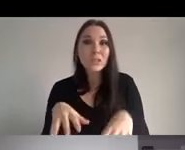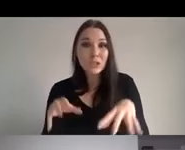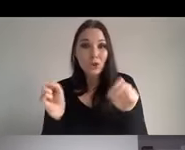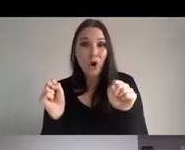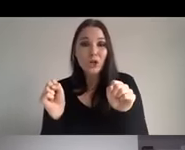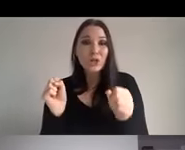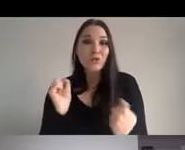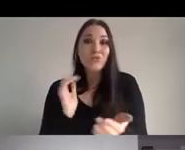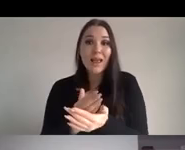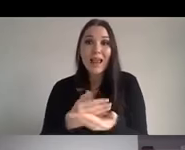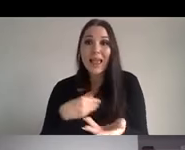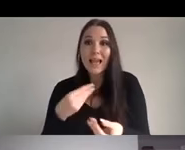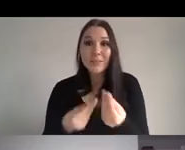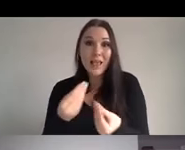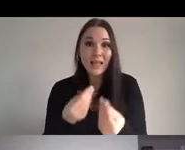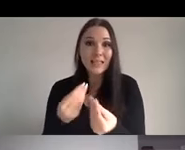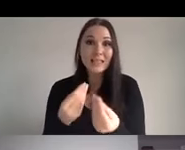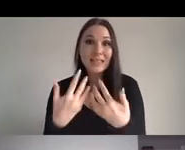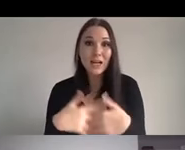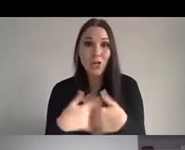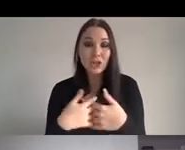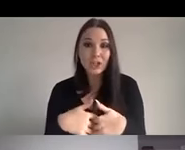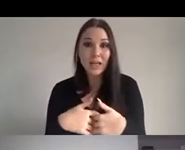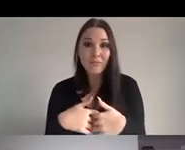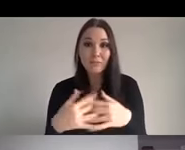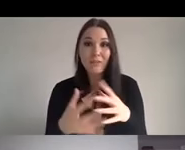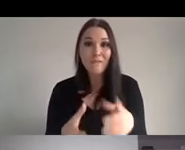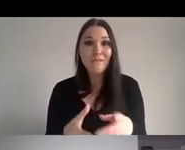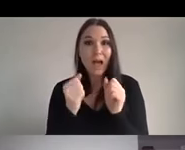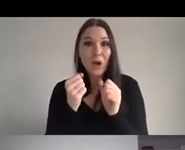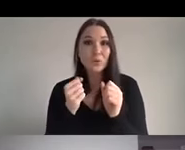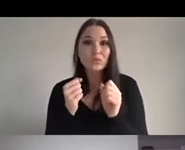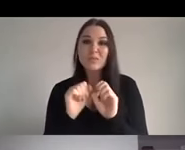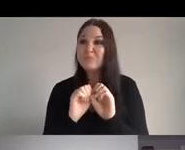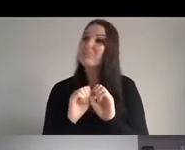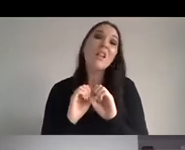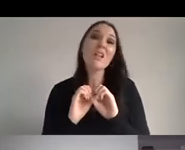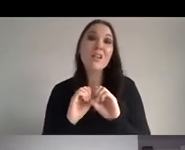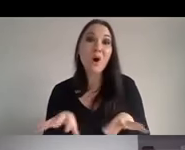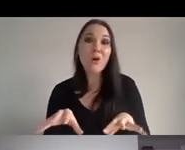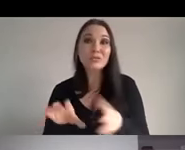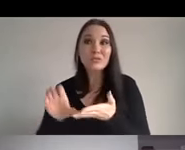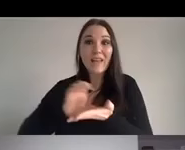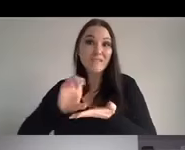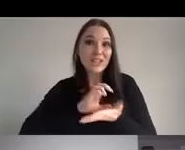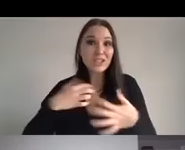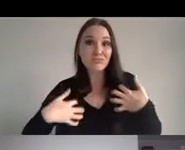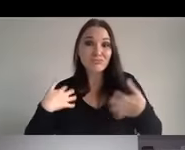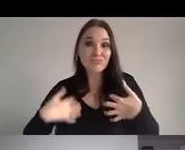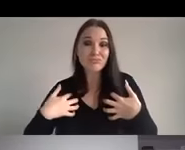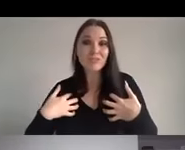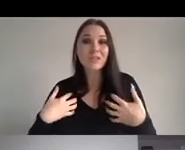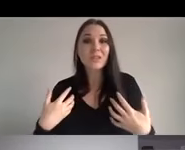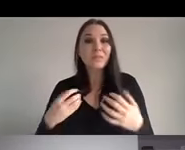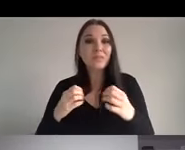really just explaining the technology. We found that that often lost investors that we were talking